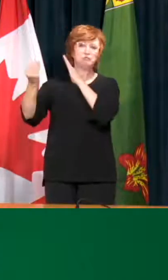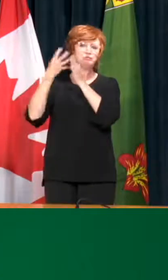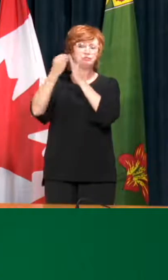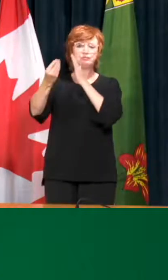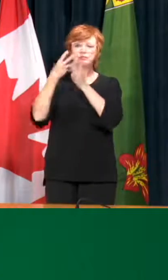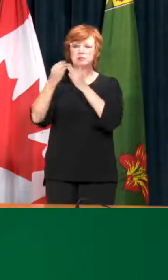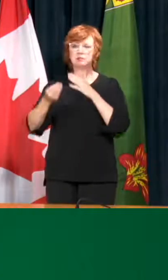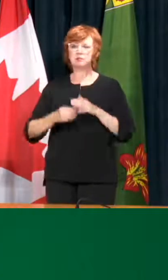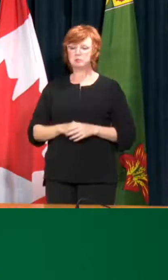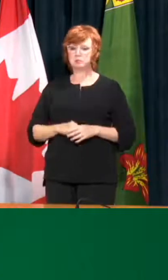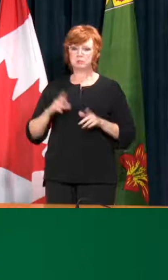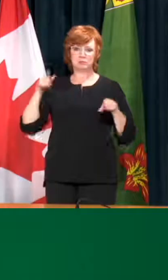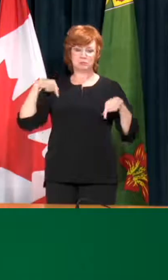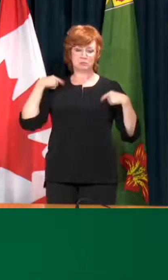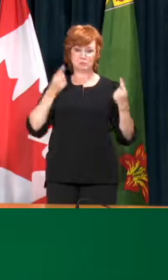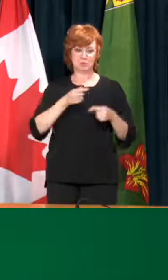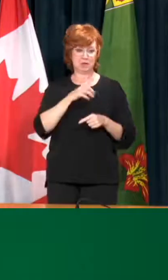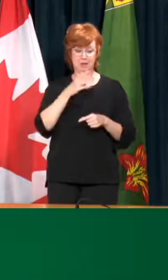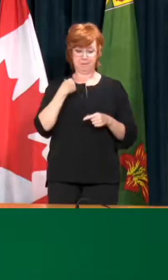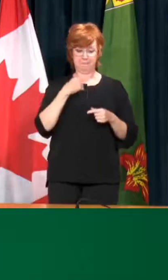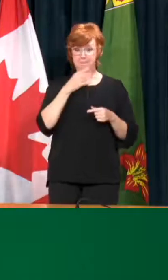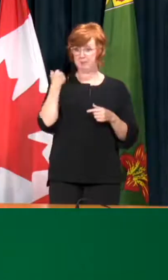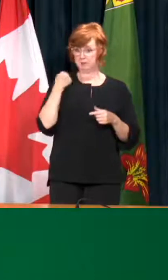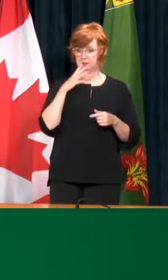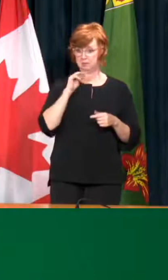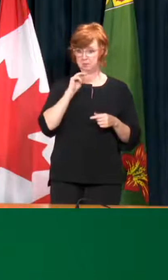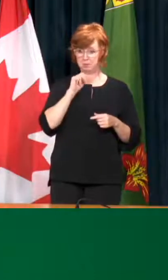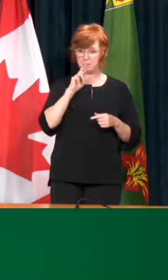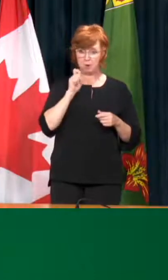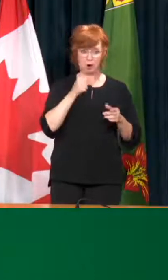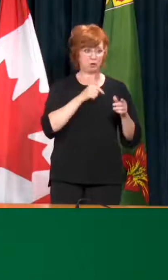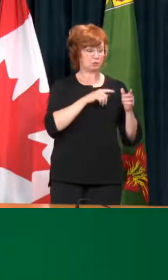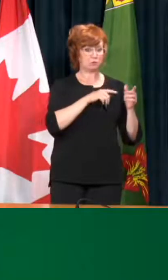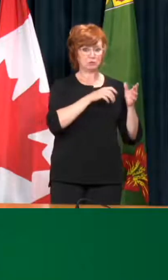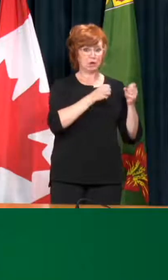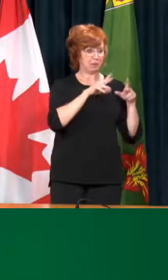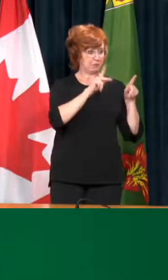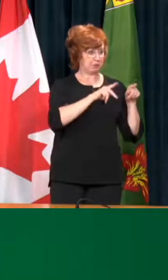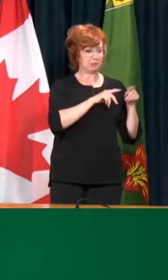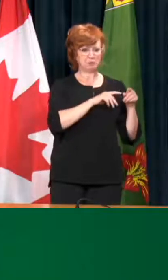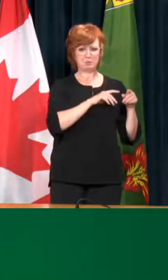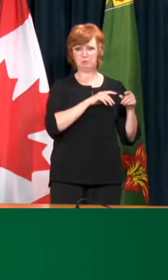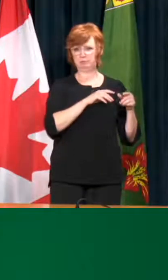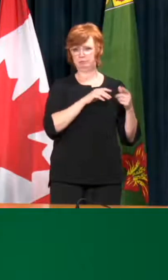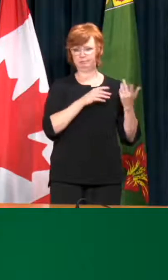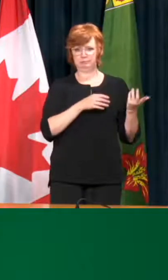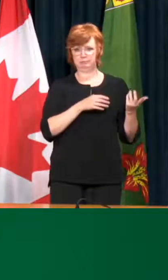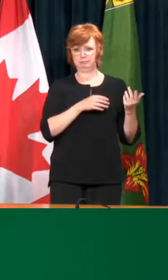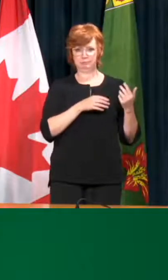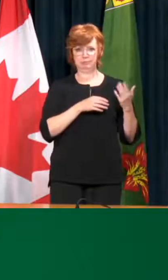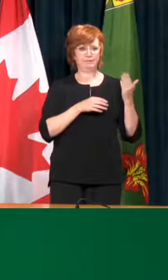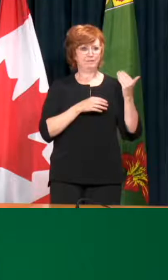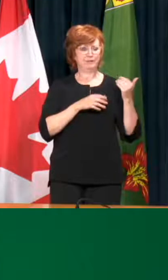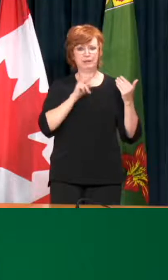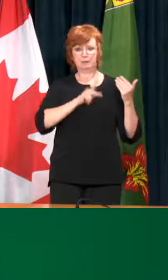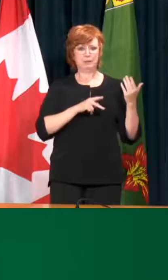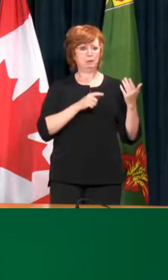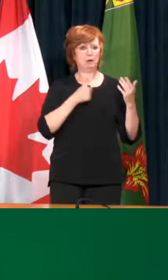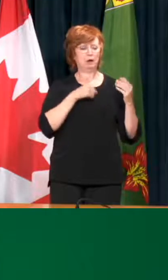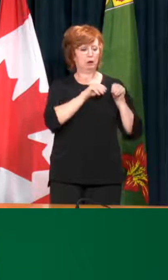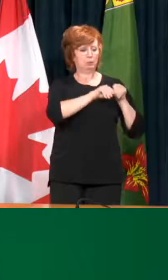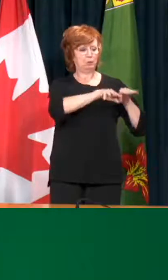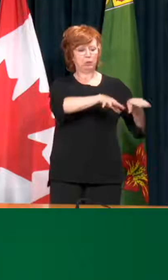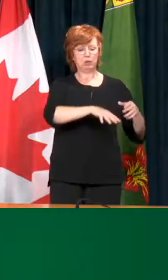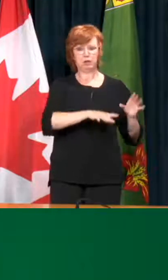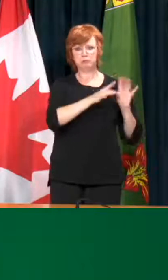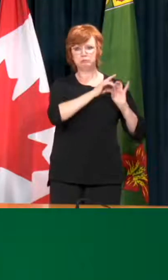many contacts, 15, 20 more. When we went into lockdown, each person had very few contacts, and people who travel internationally also have